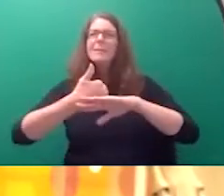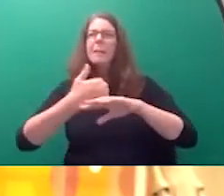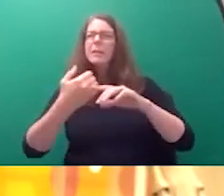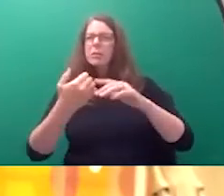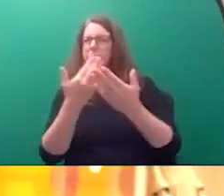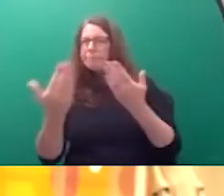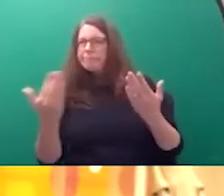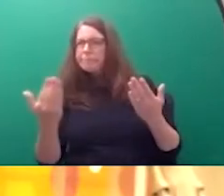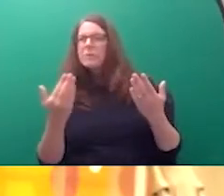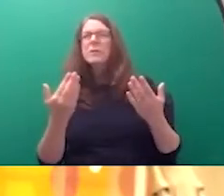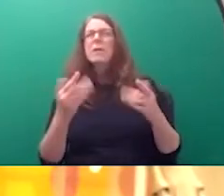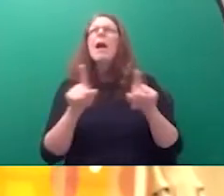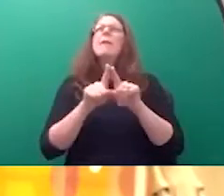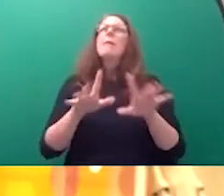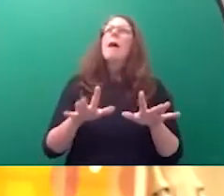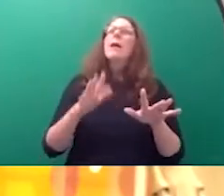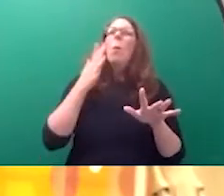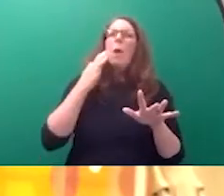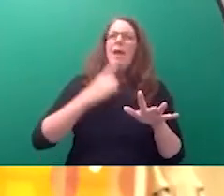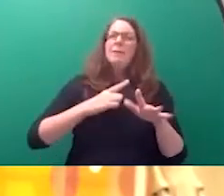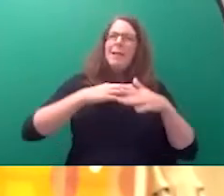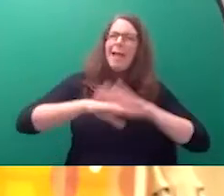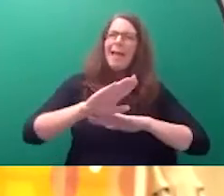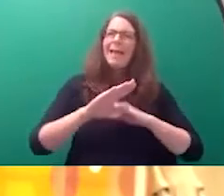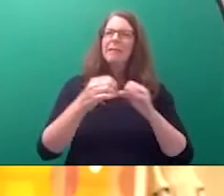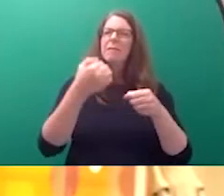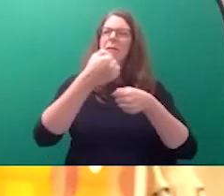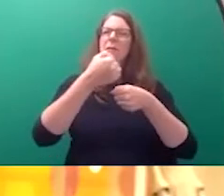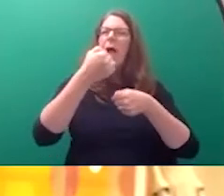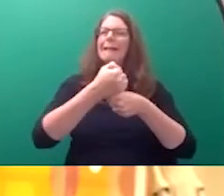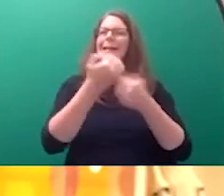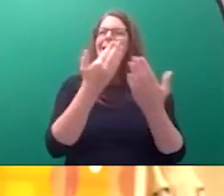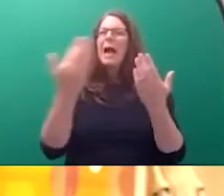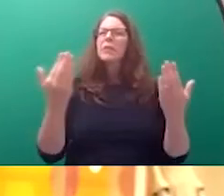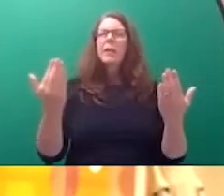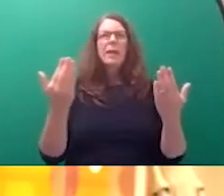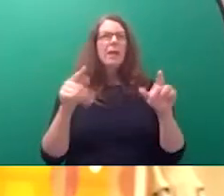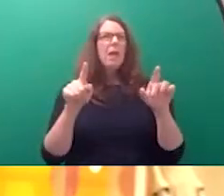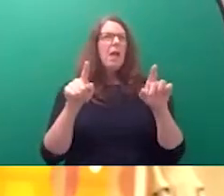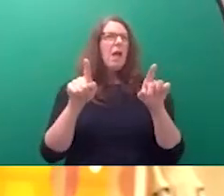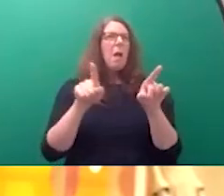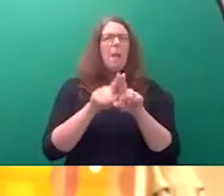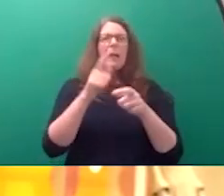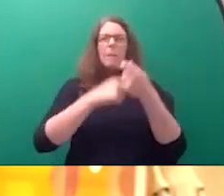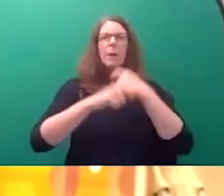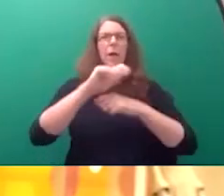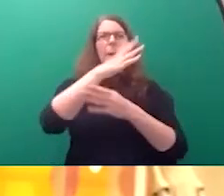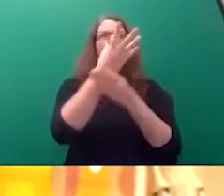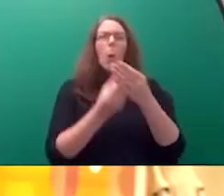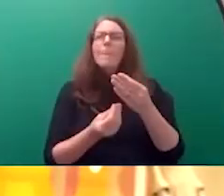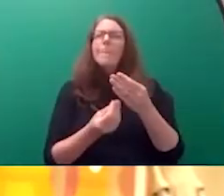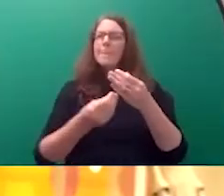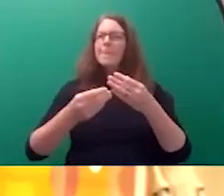well, when I walk into a gallery, it's always that place of encounter and imagination and kind of